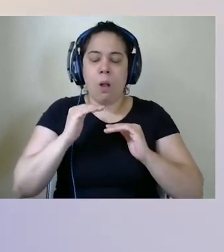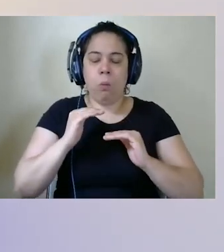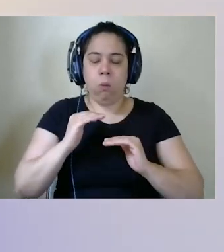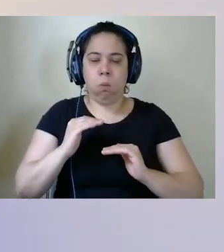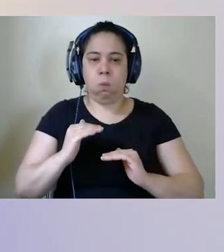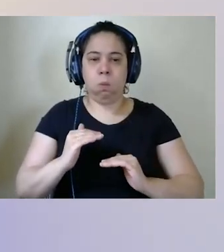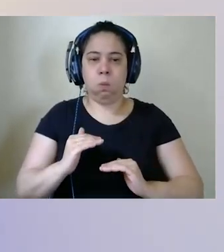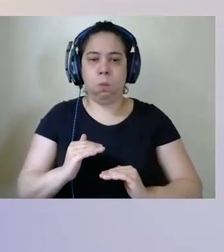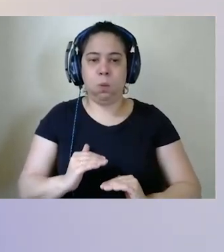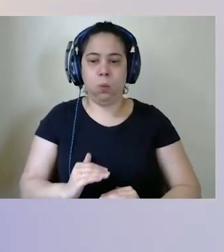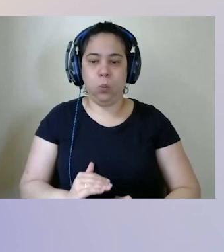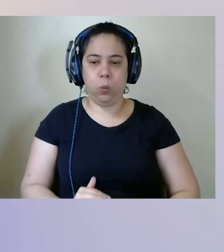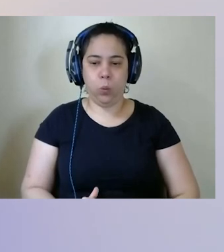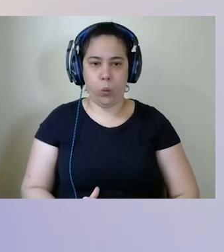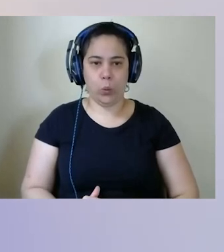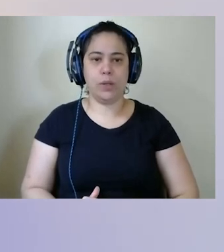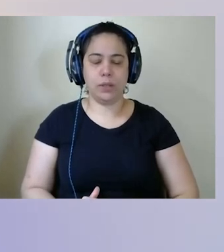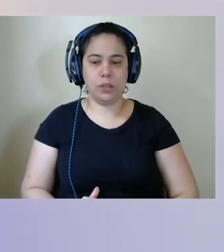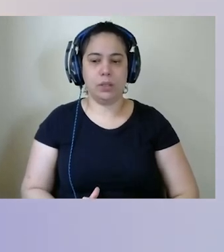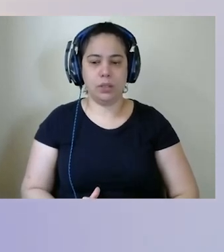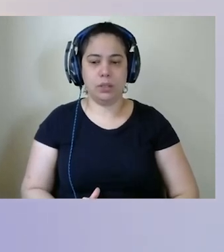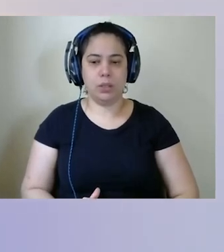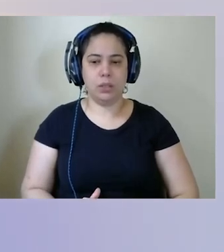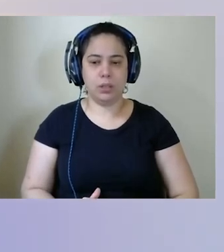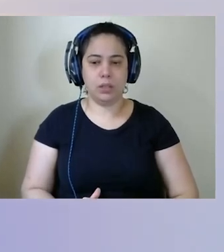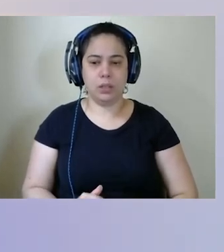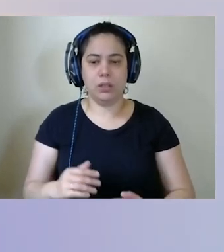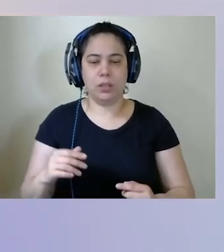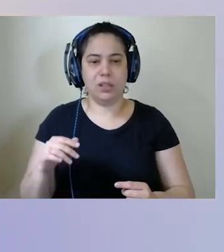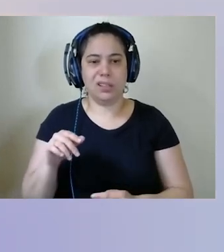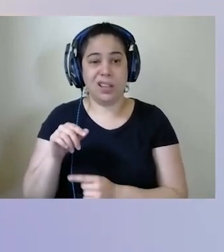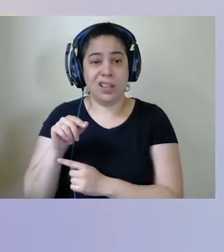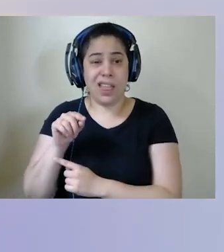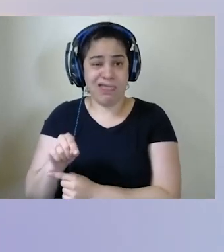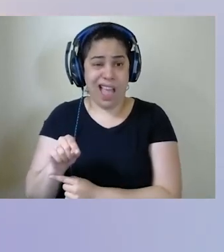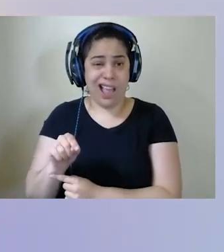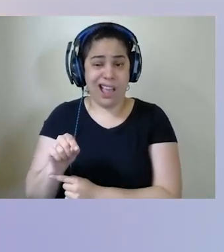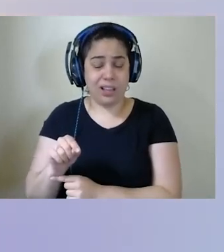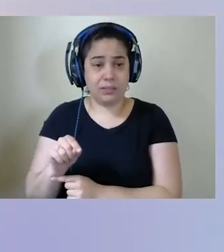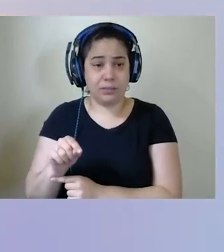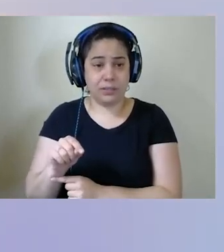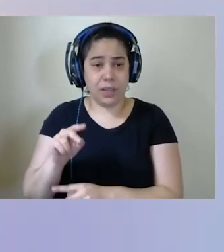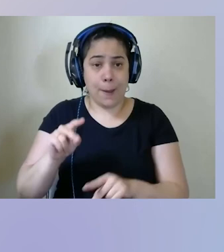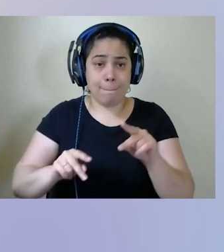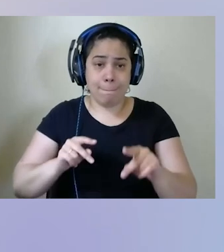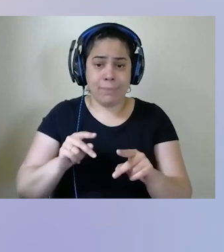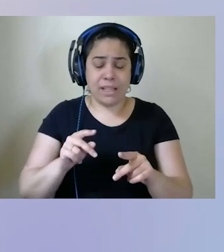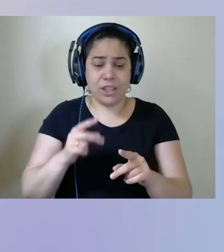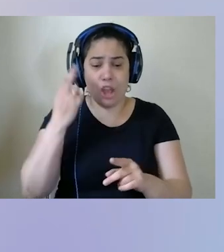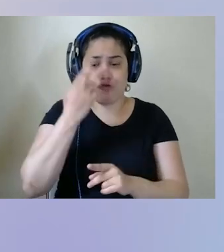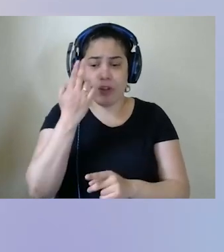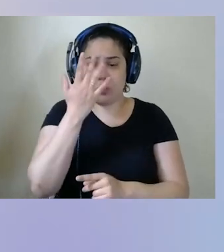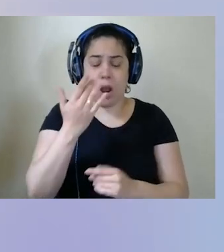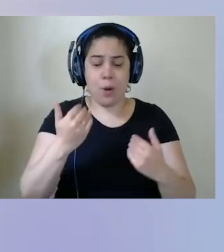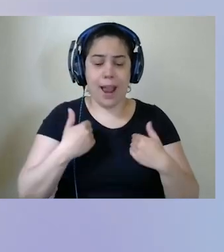all ways. And that is the property of self and other. We